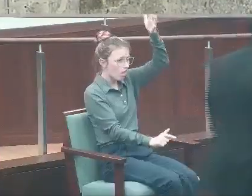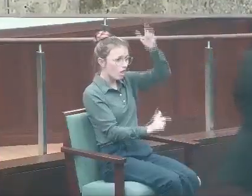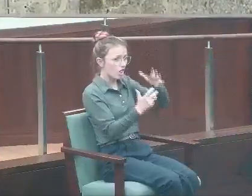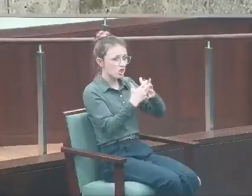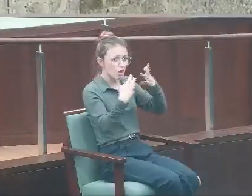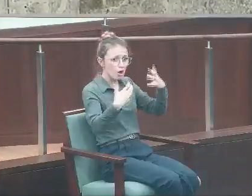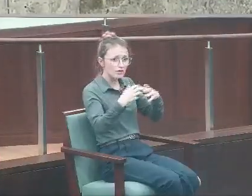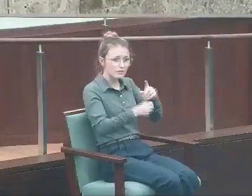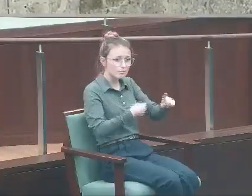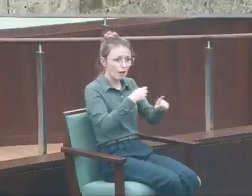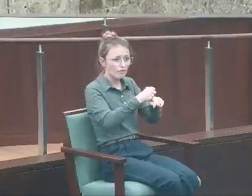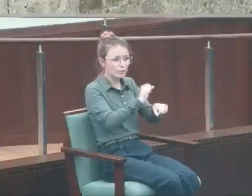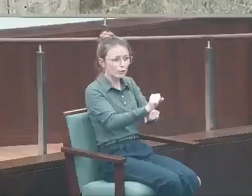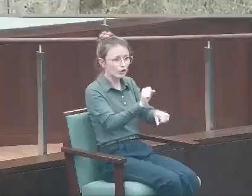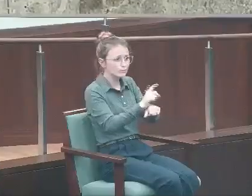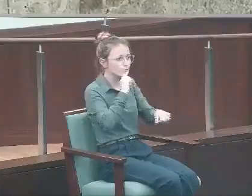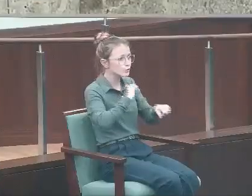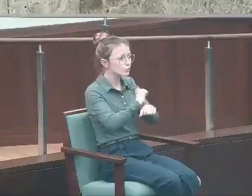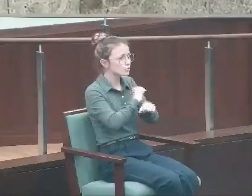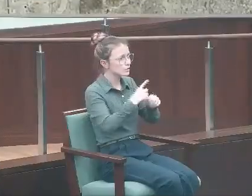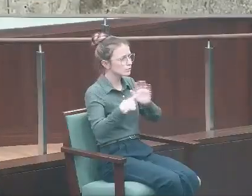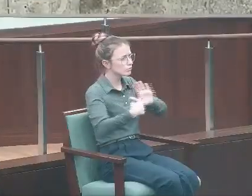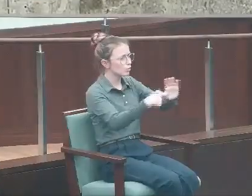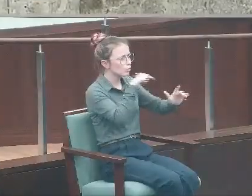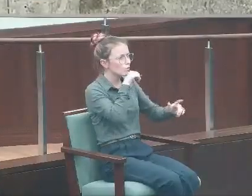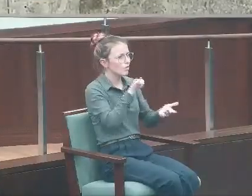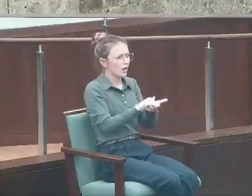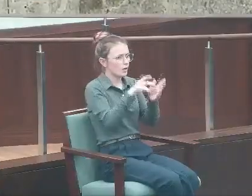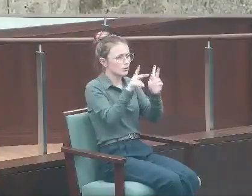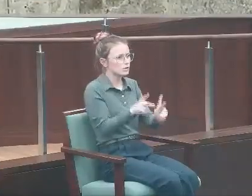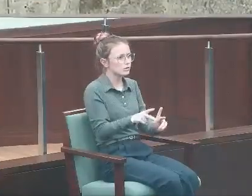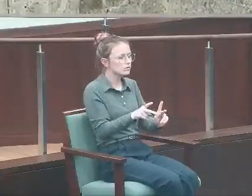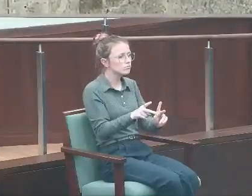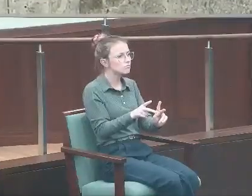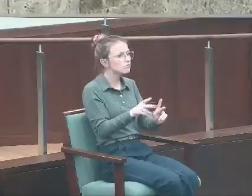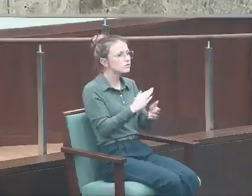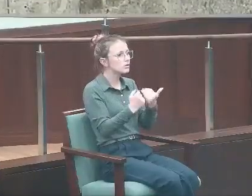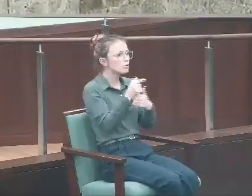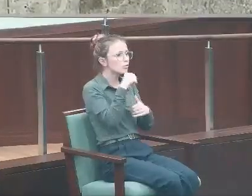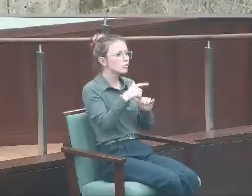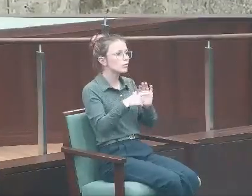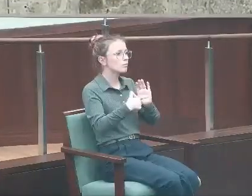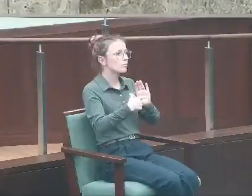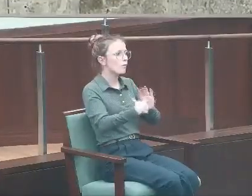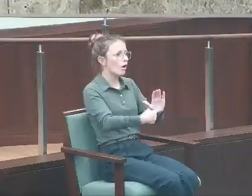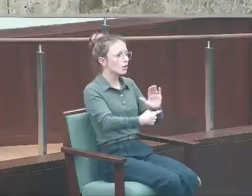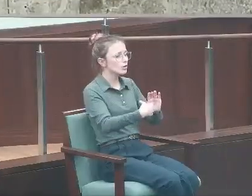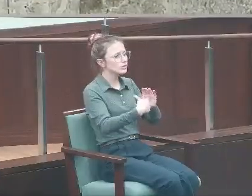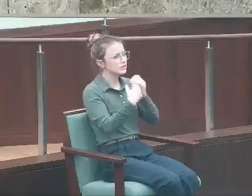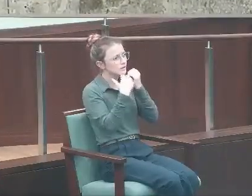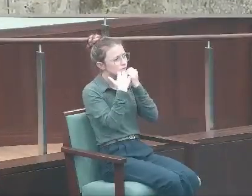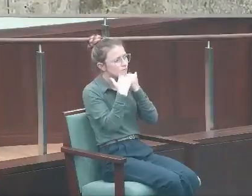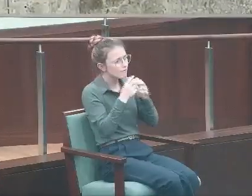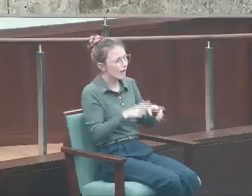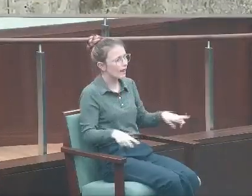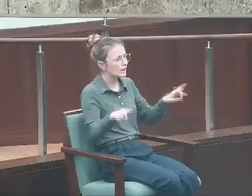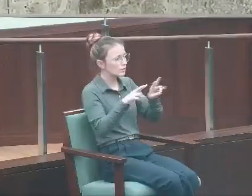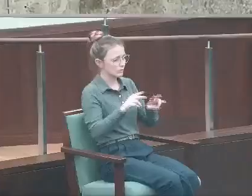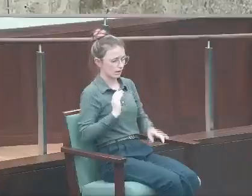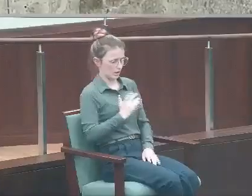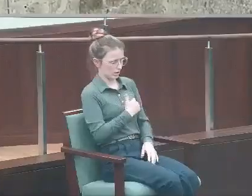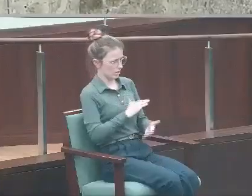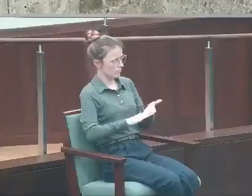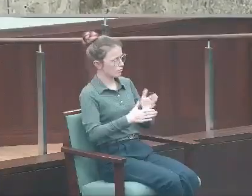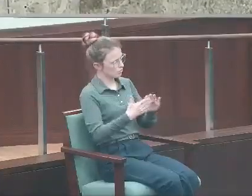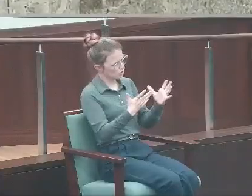that truly reflects who that person is, someone who models the midot, the values that we as a community wish